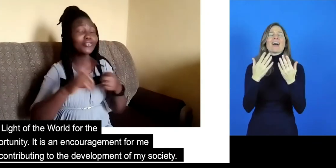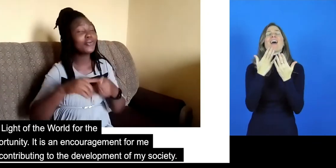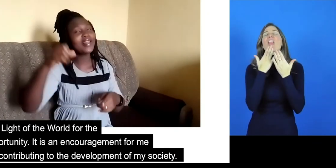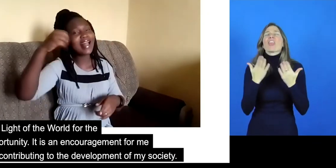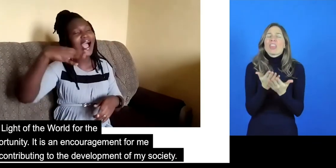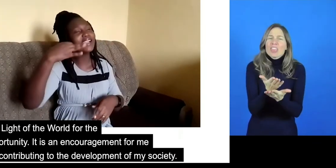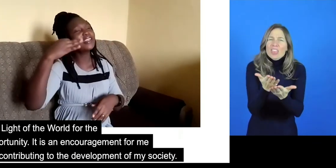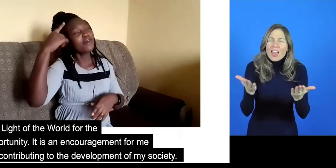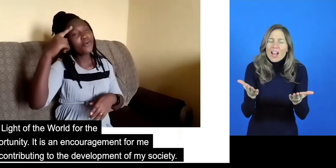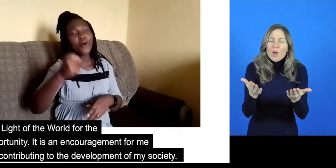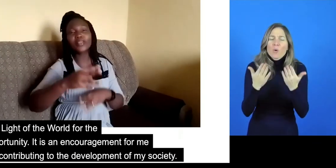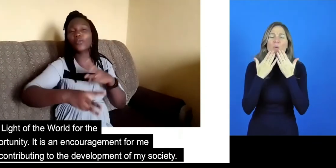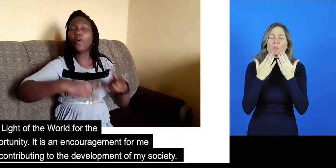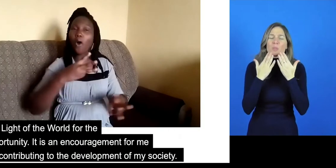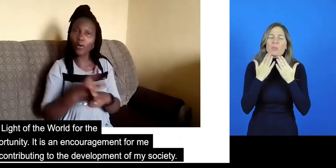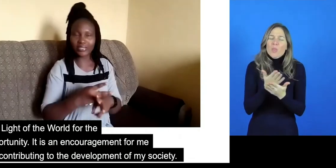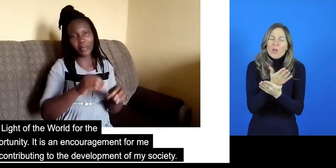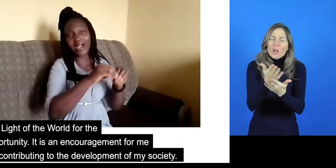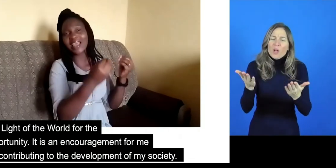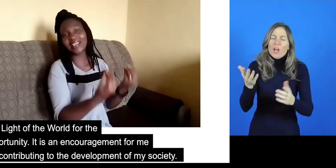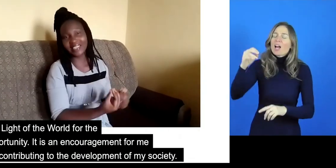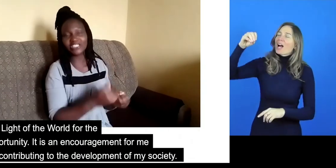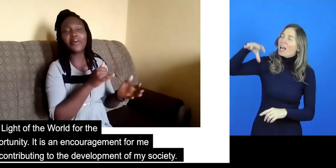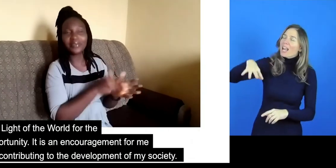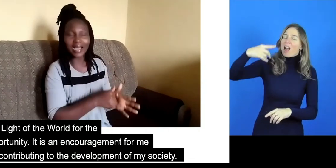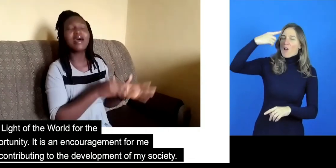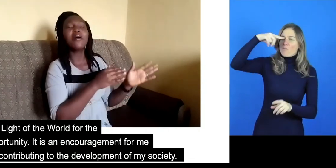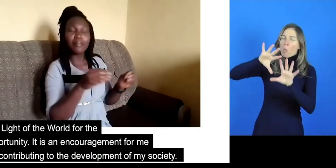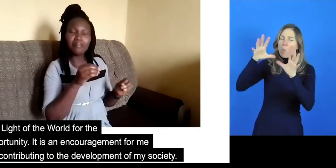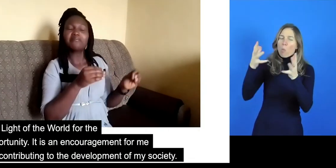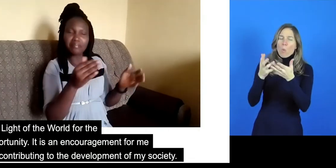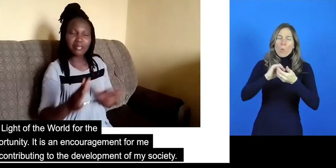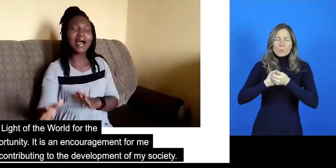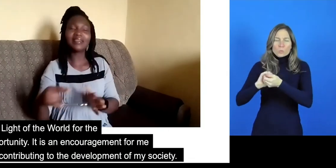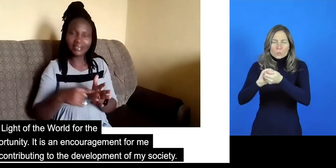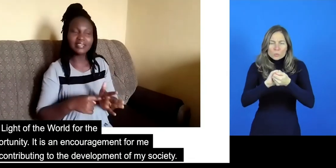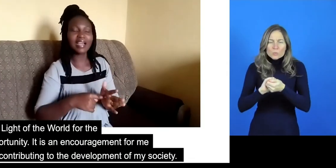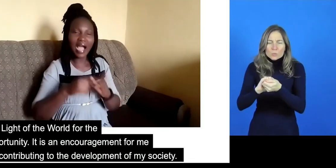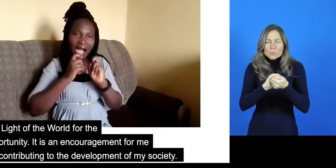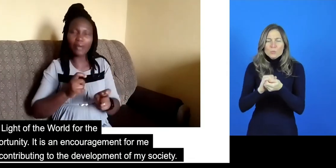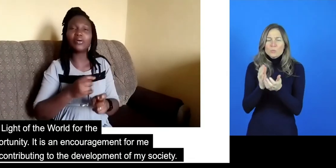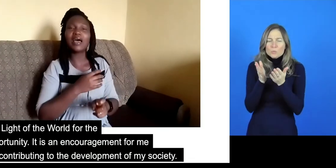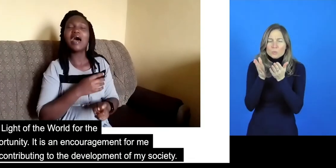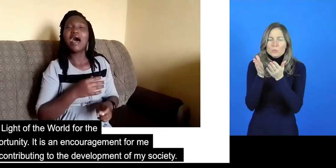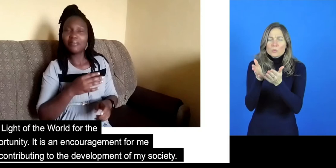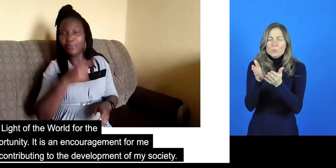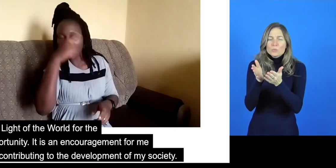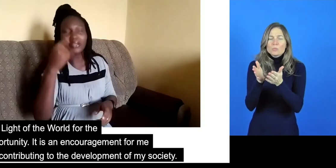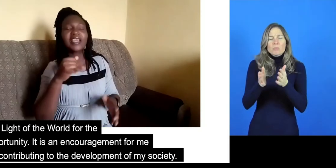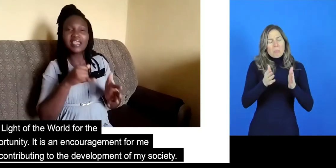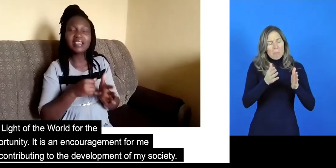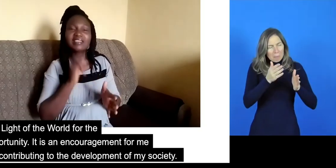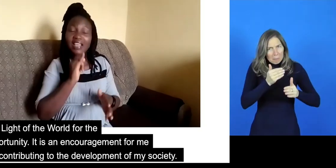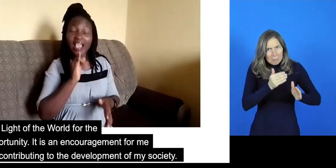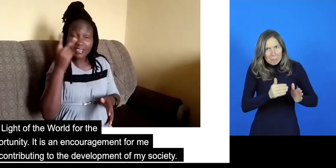thank you to the Lights for the World Organization that planned this award.